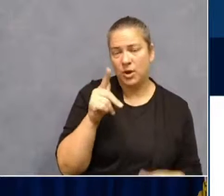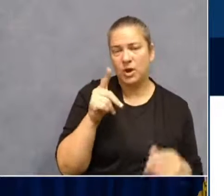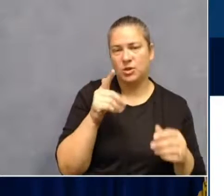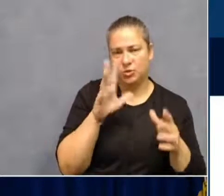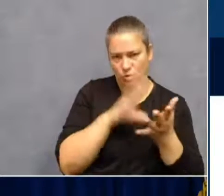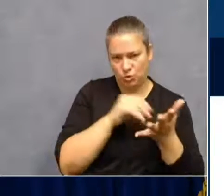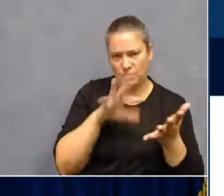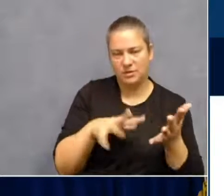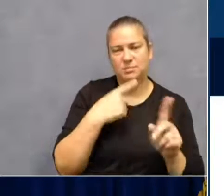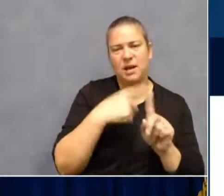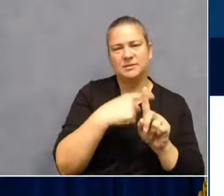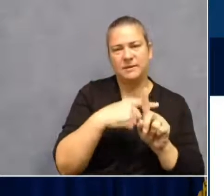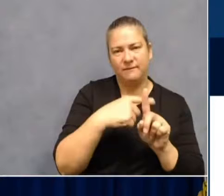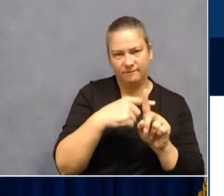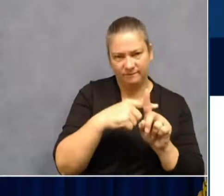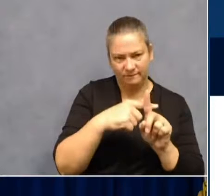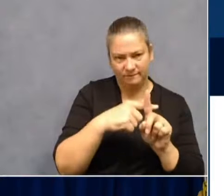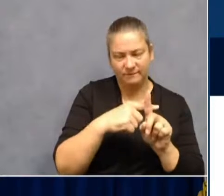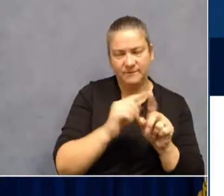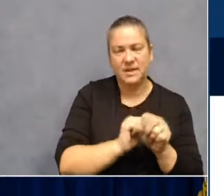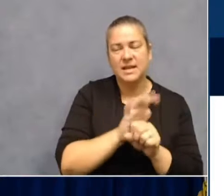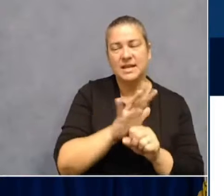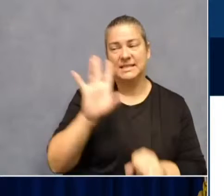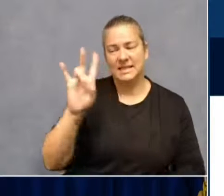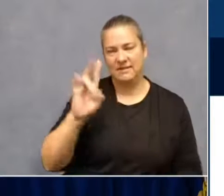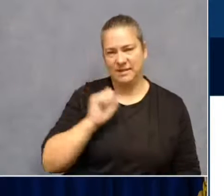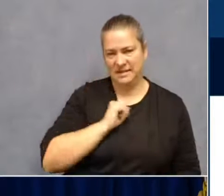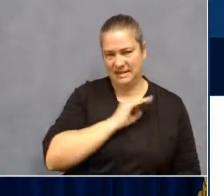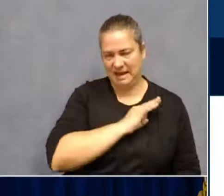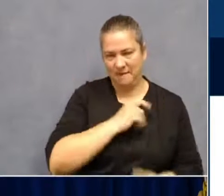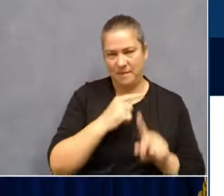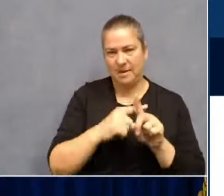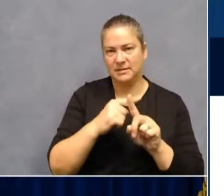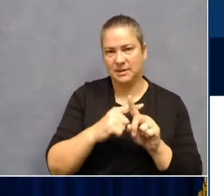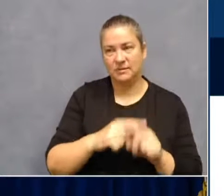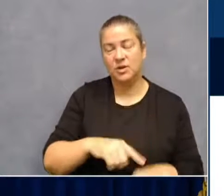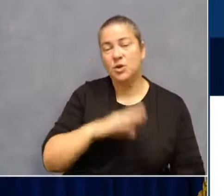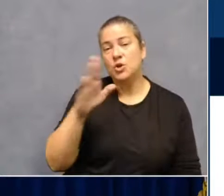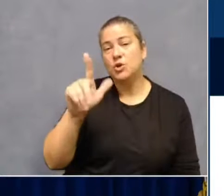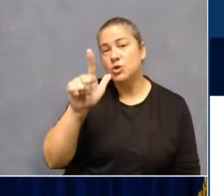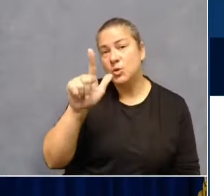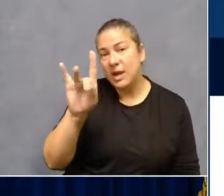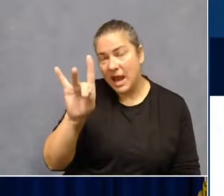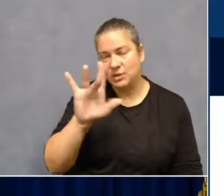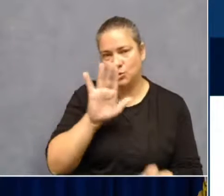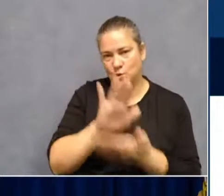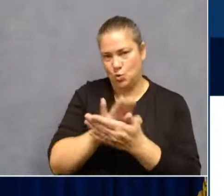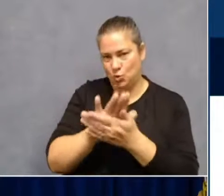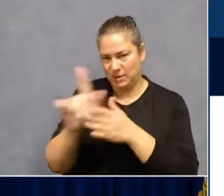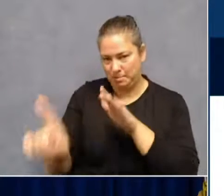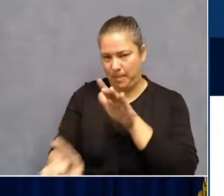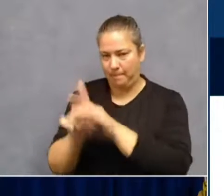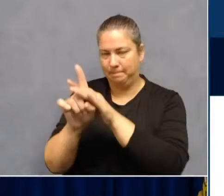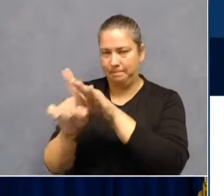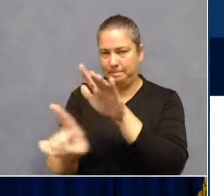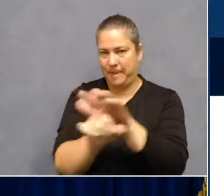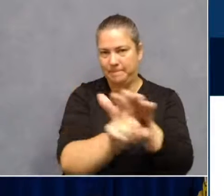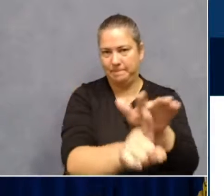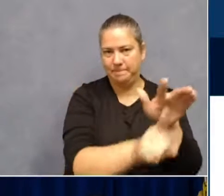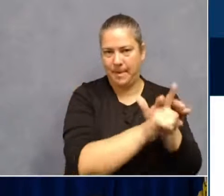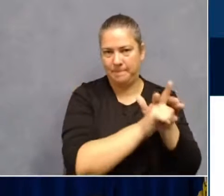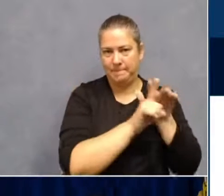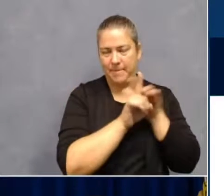positive, 7 new faculty or staff, 28 additional schools have had at least 1 positive related to